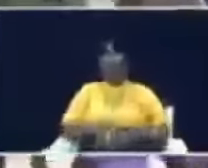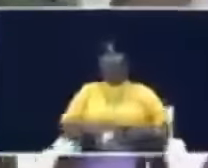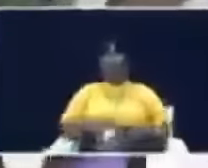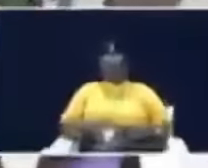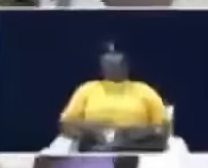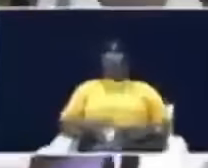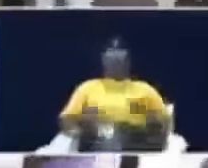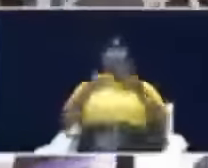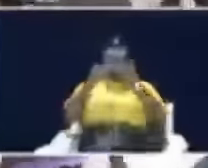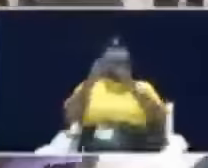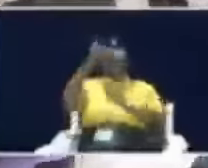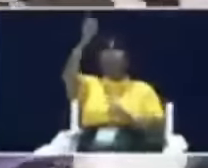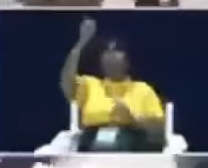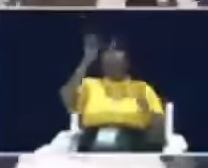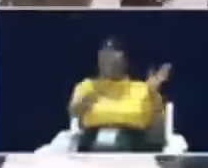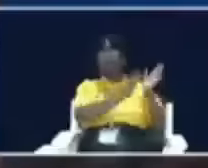Thank you, Jesus.